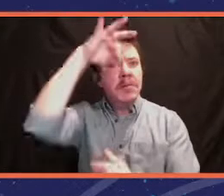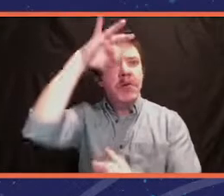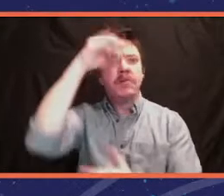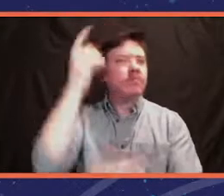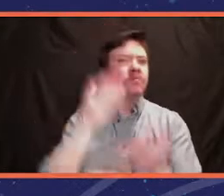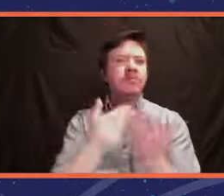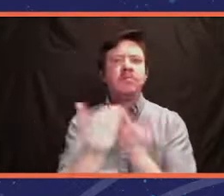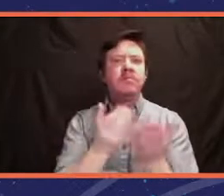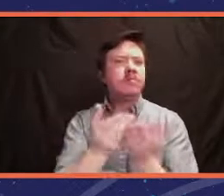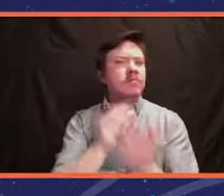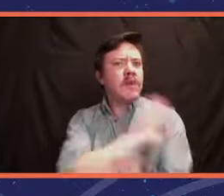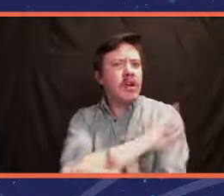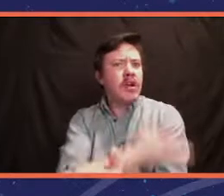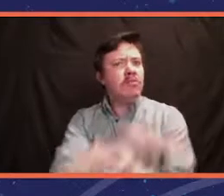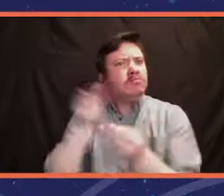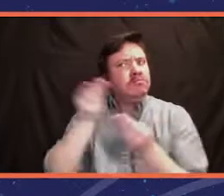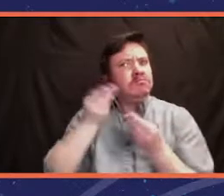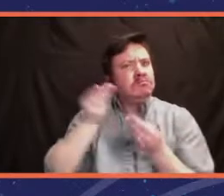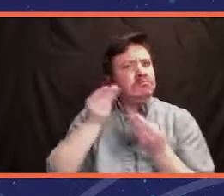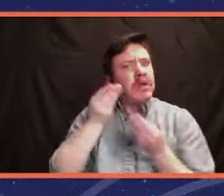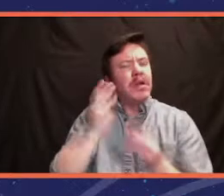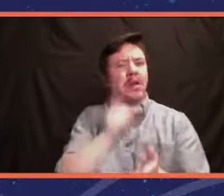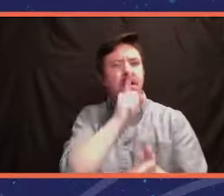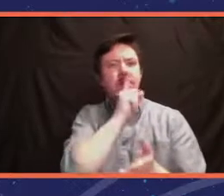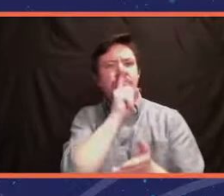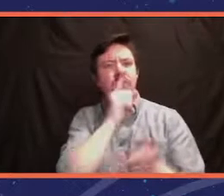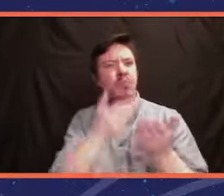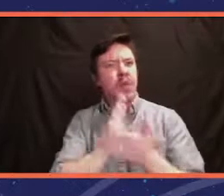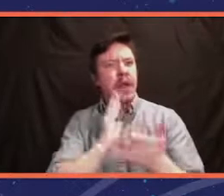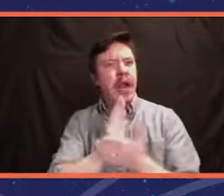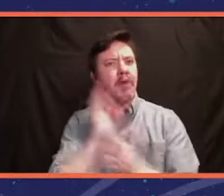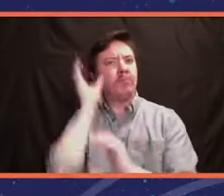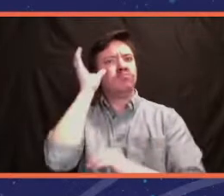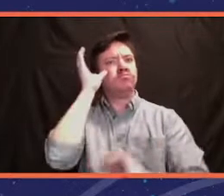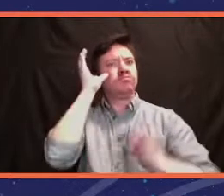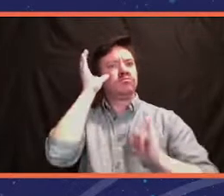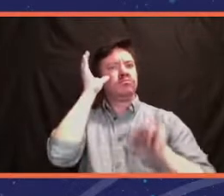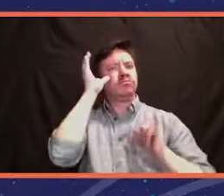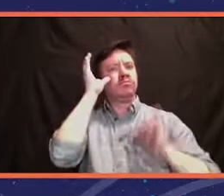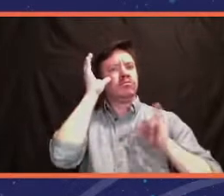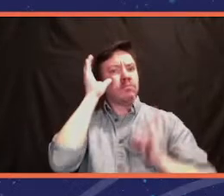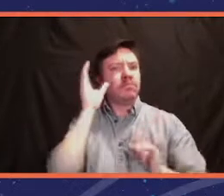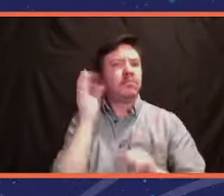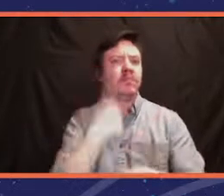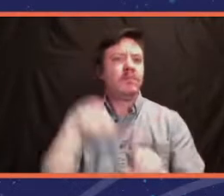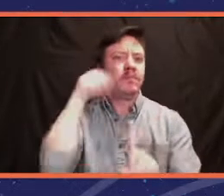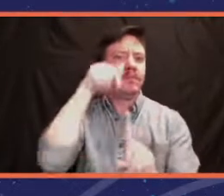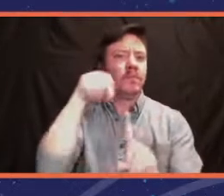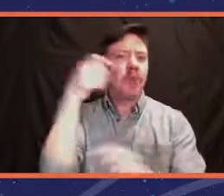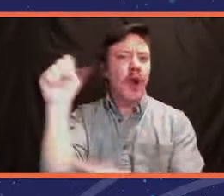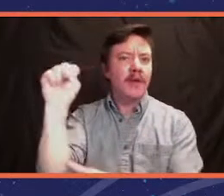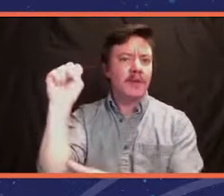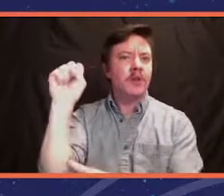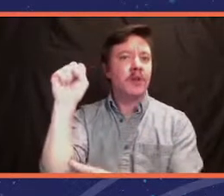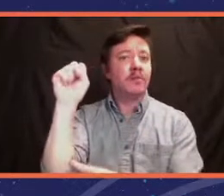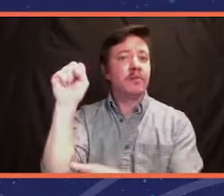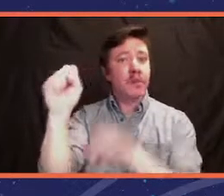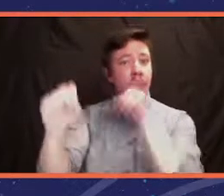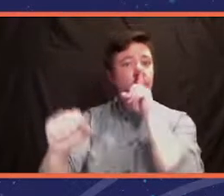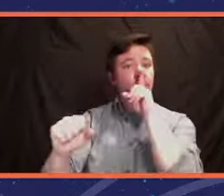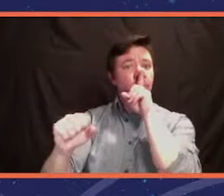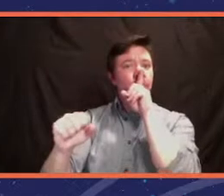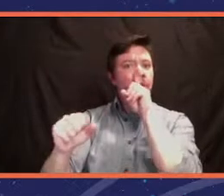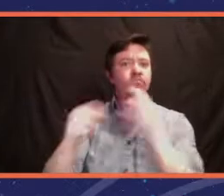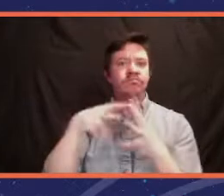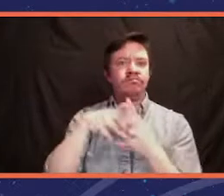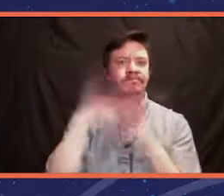try to make space for those in our lives and especially in our activism. Because without those things, we're very ungrounded. And we